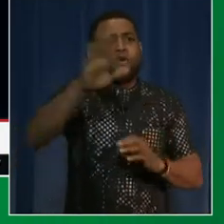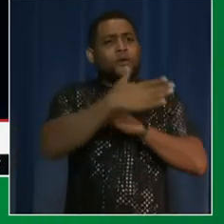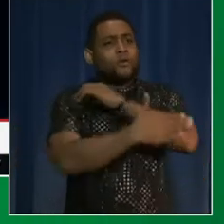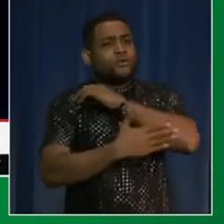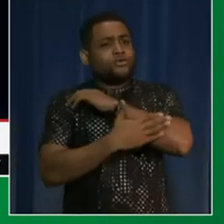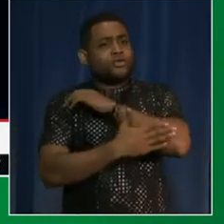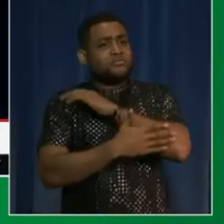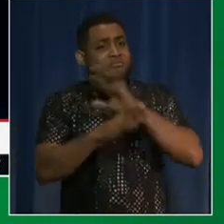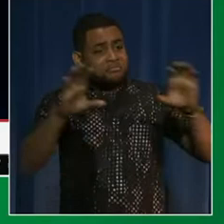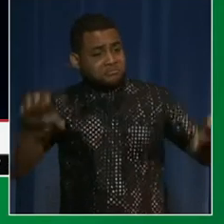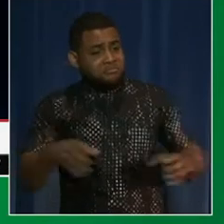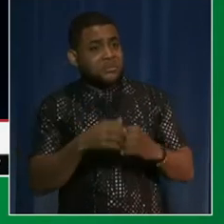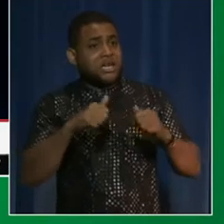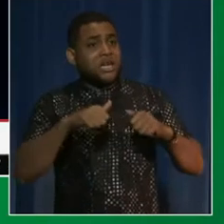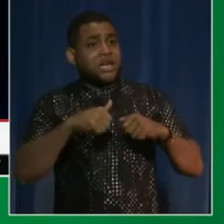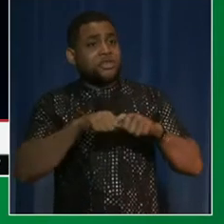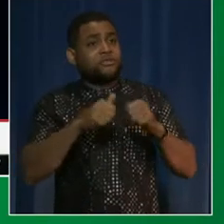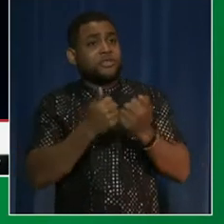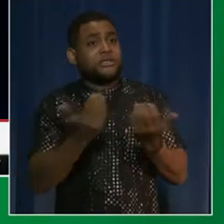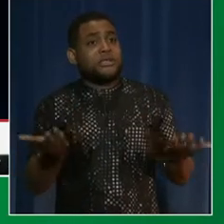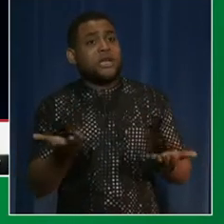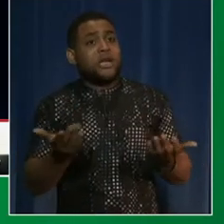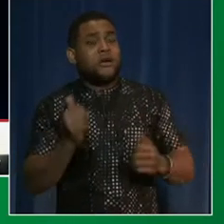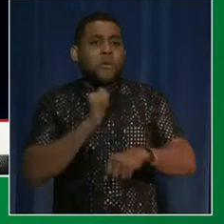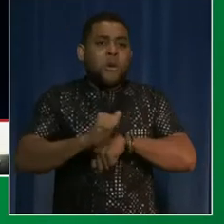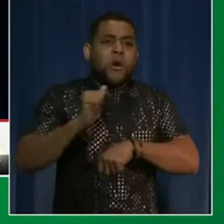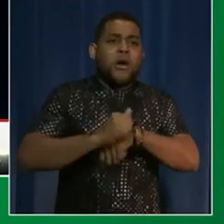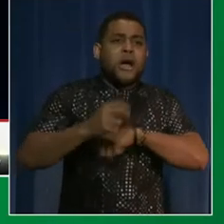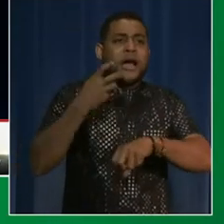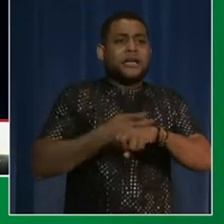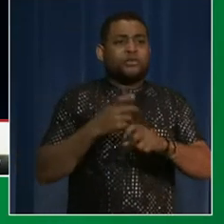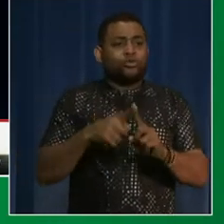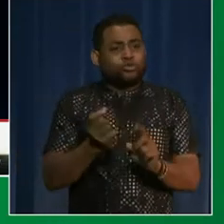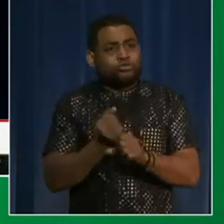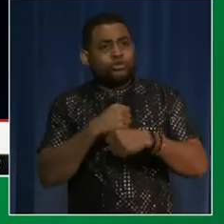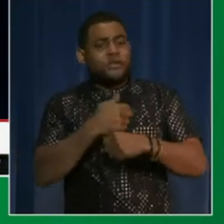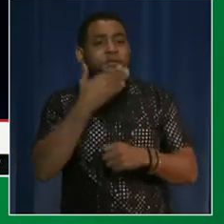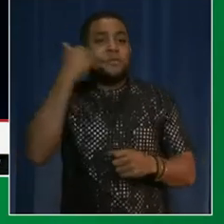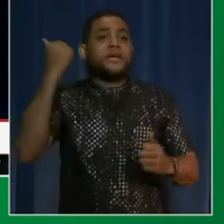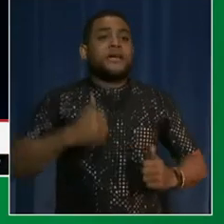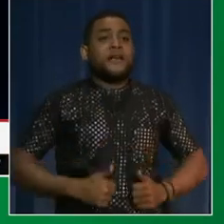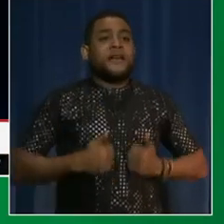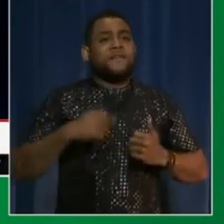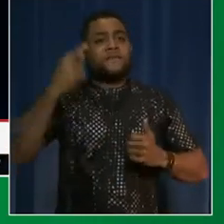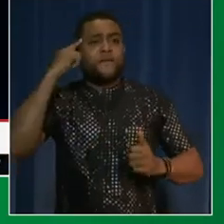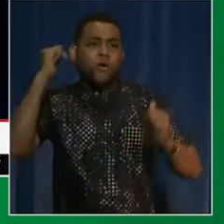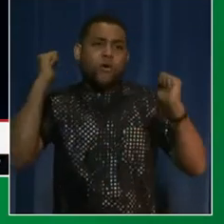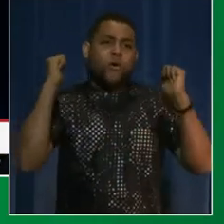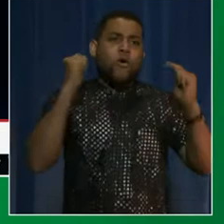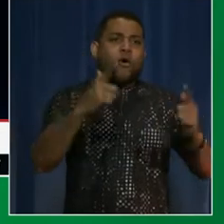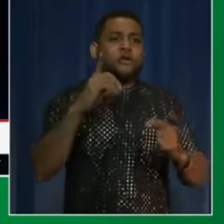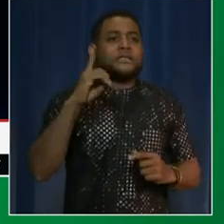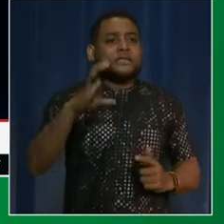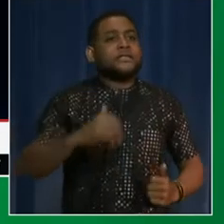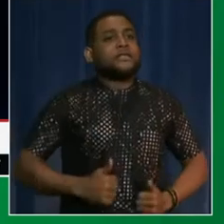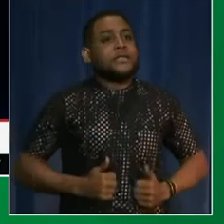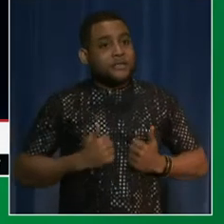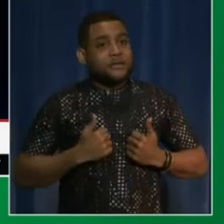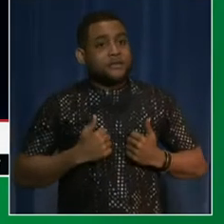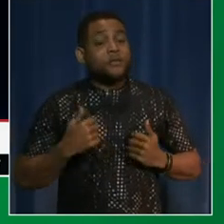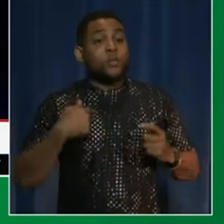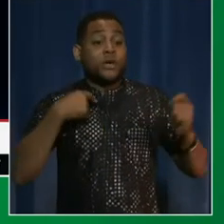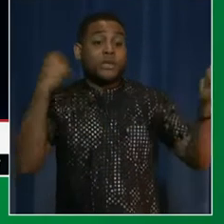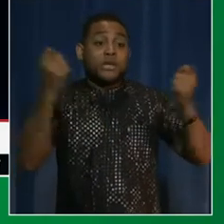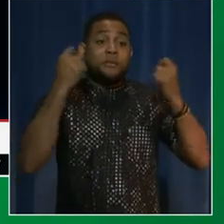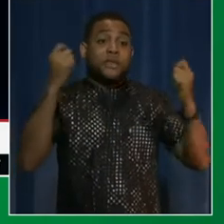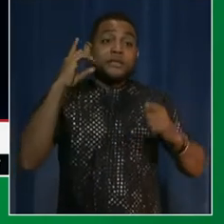hard, day by day, to generate a better life for all D.C. residents. Today we celebrate our city, the District of Columbia,